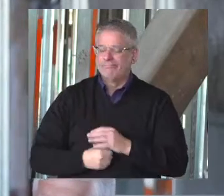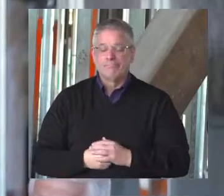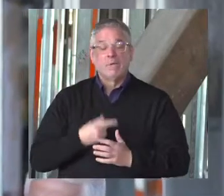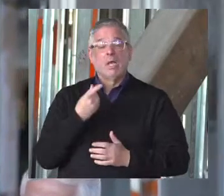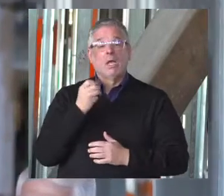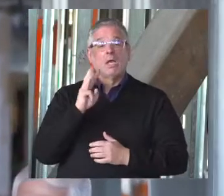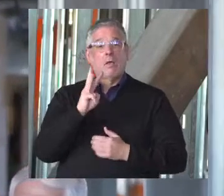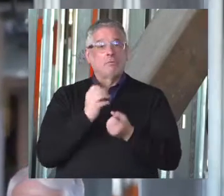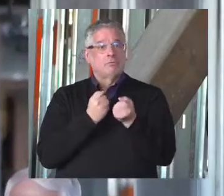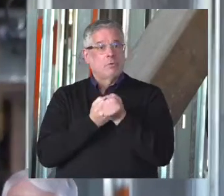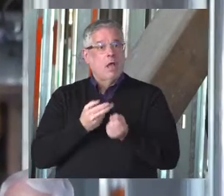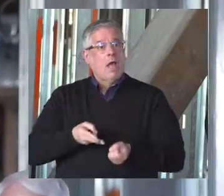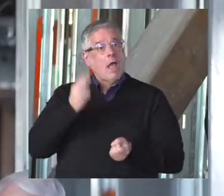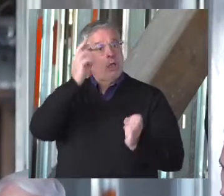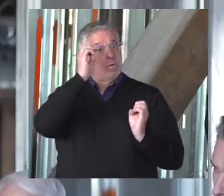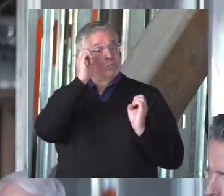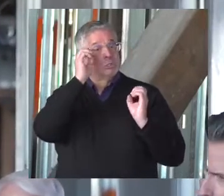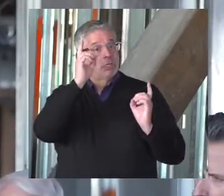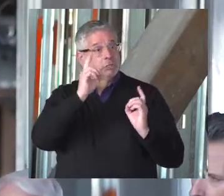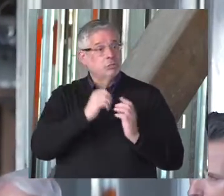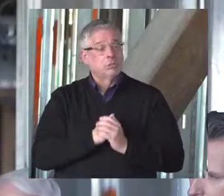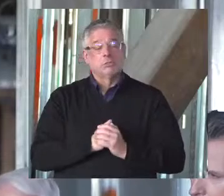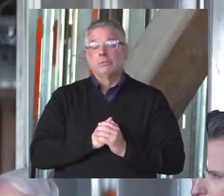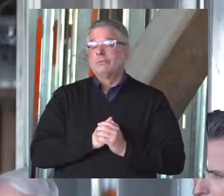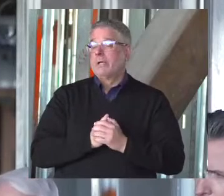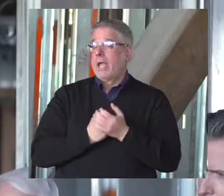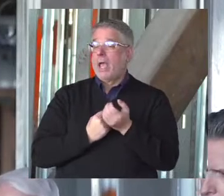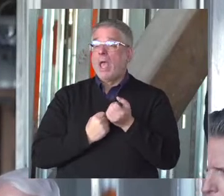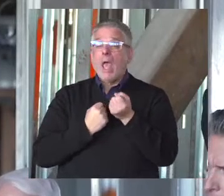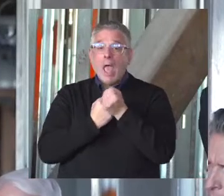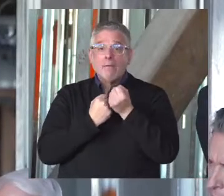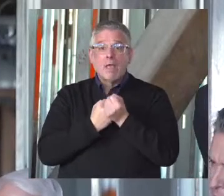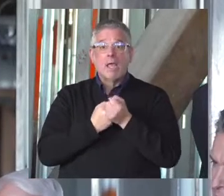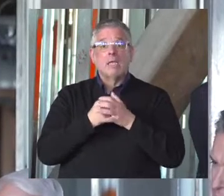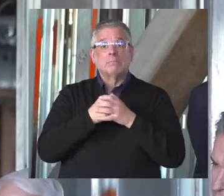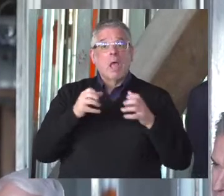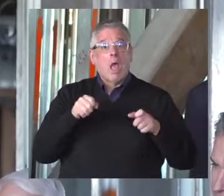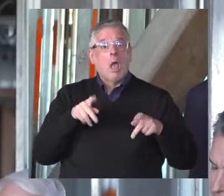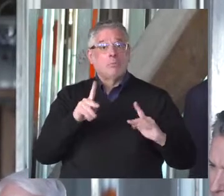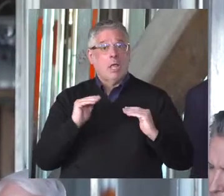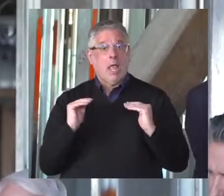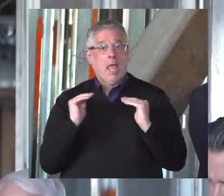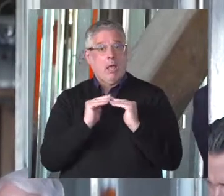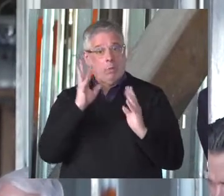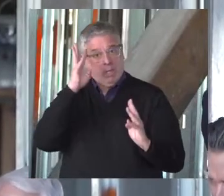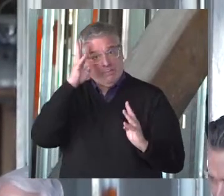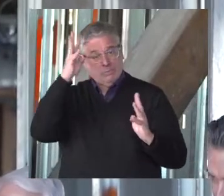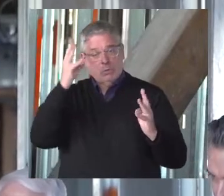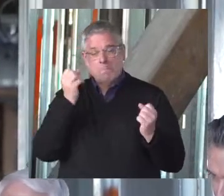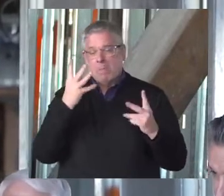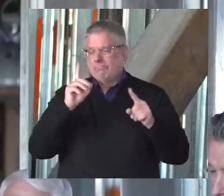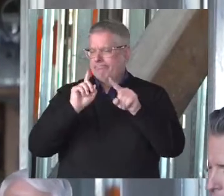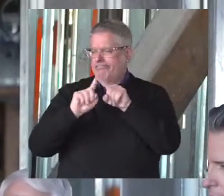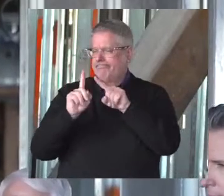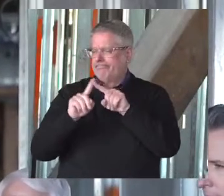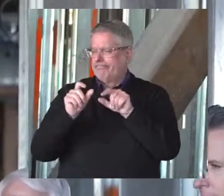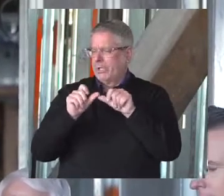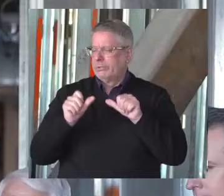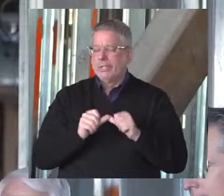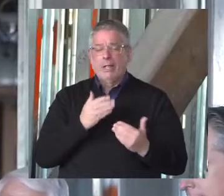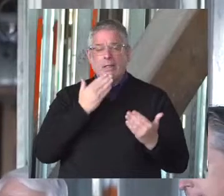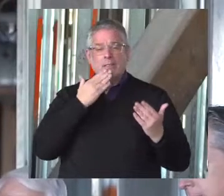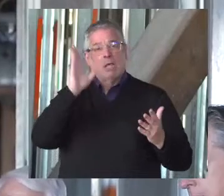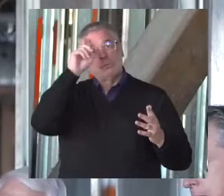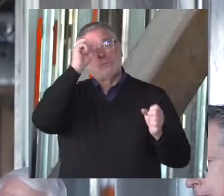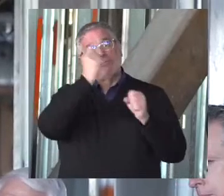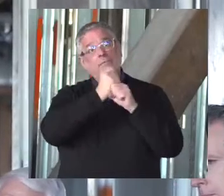a champion for higher education, advocating for expanded opportunity, equity, and innovation in so many ways. Thanks to his